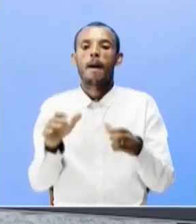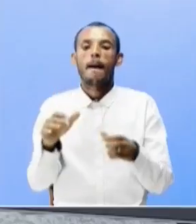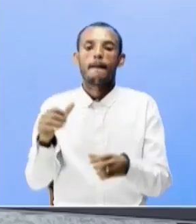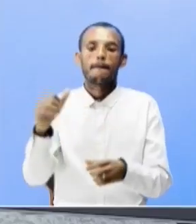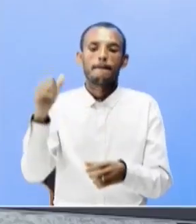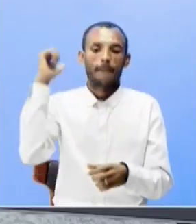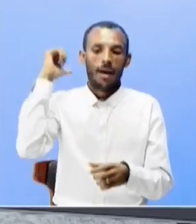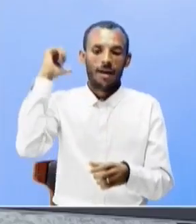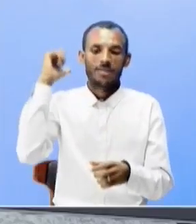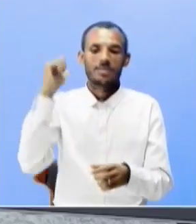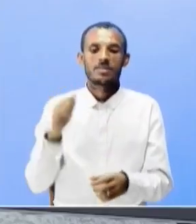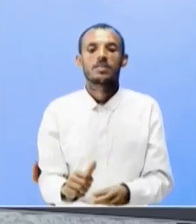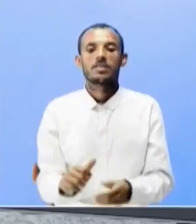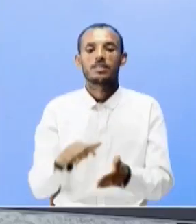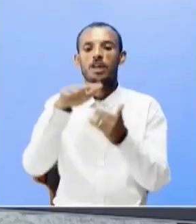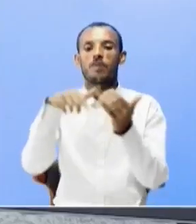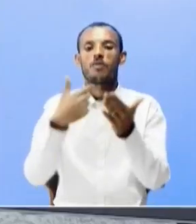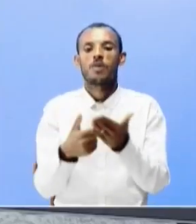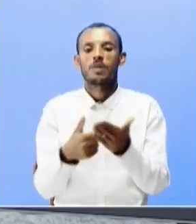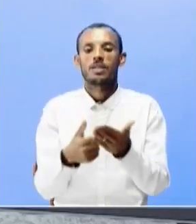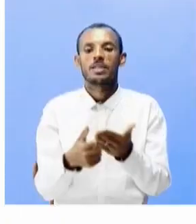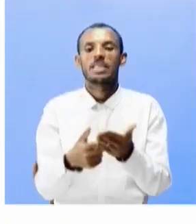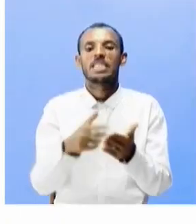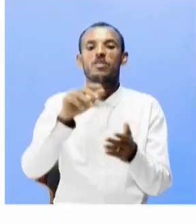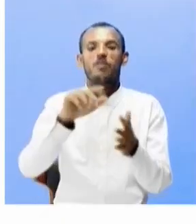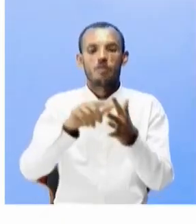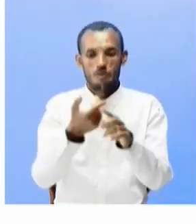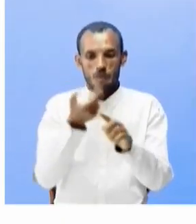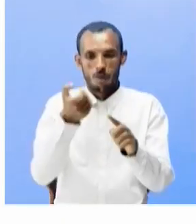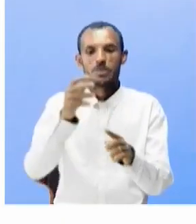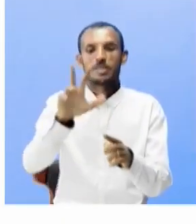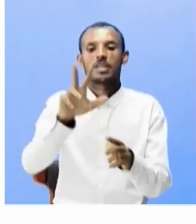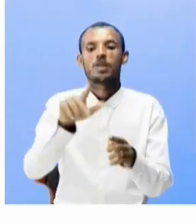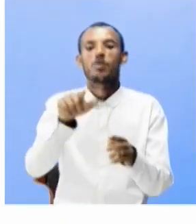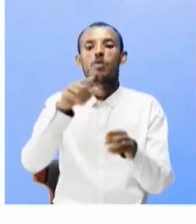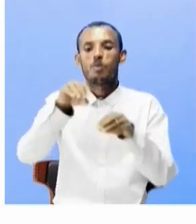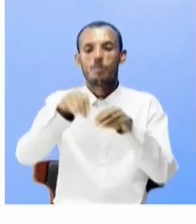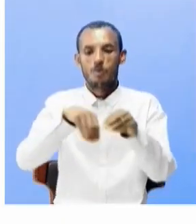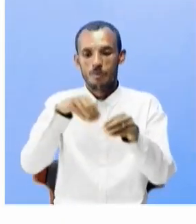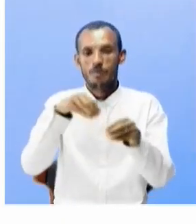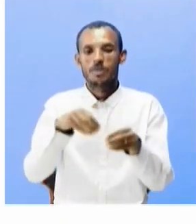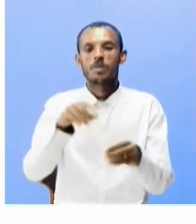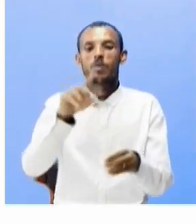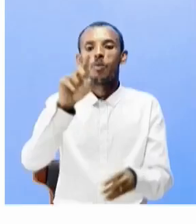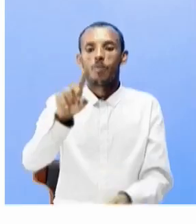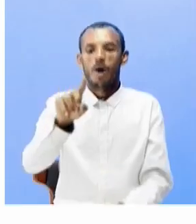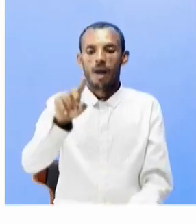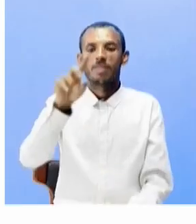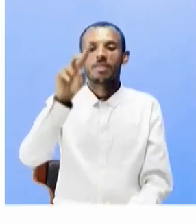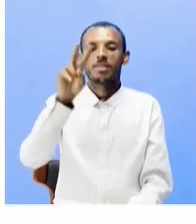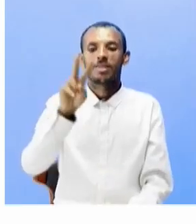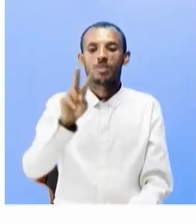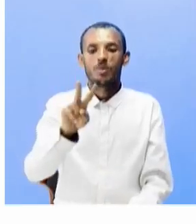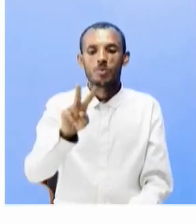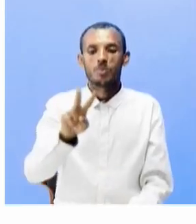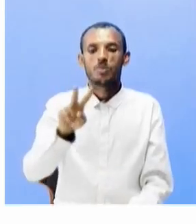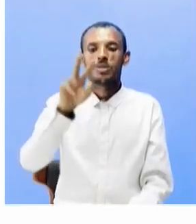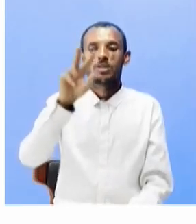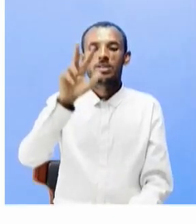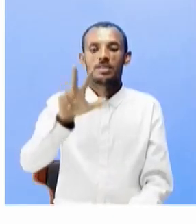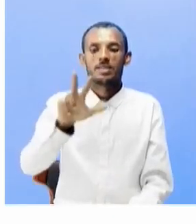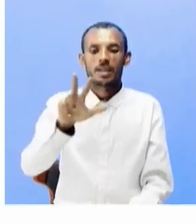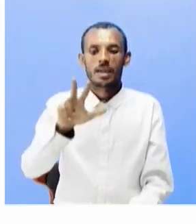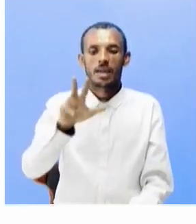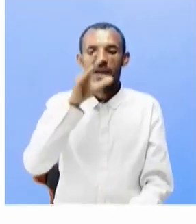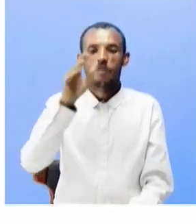moving back. Therefore, from 3, you move 4 is back. 1, 2, 3,